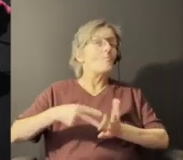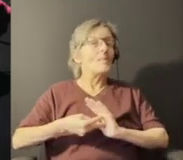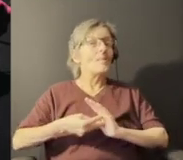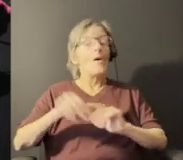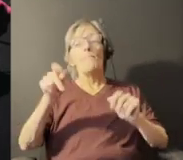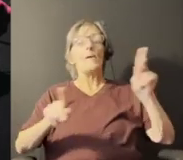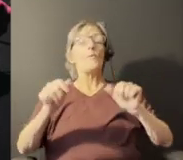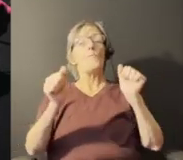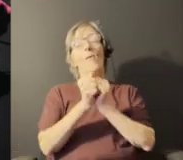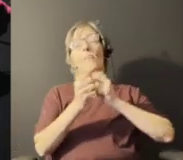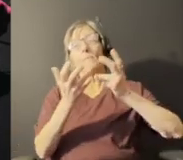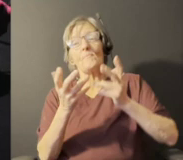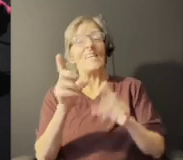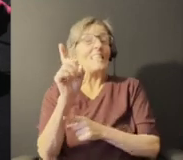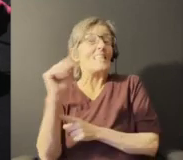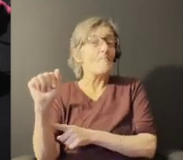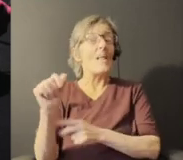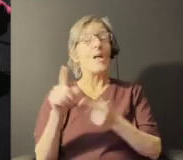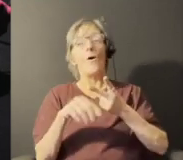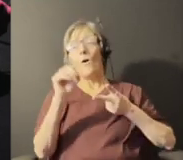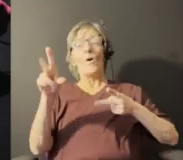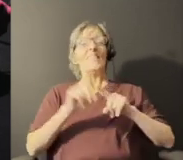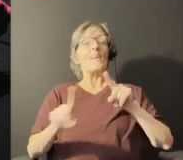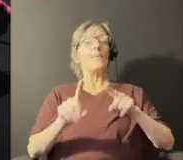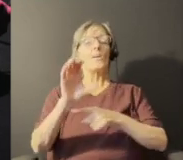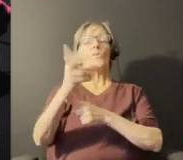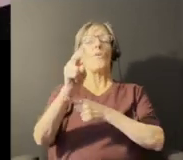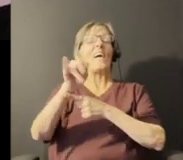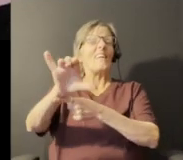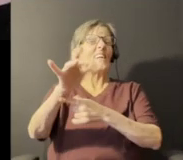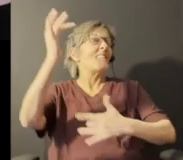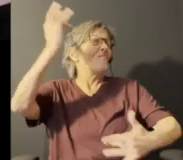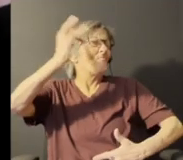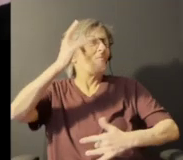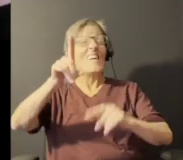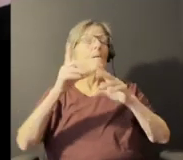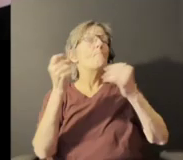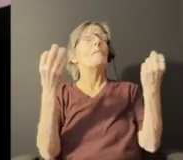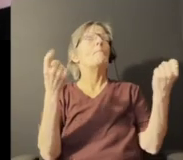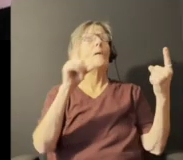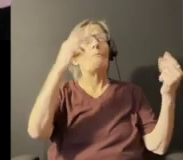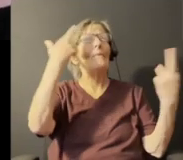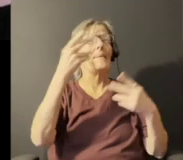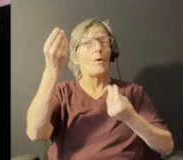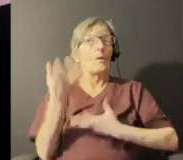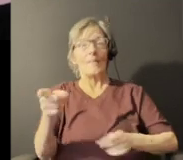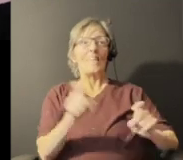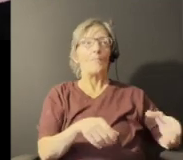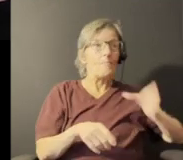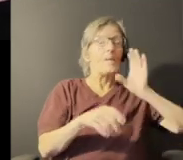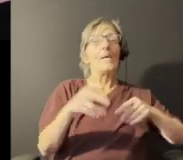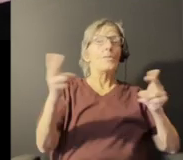for people with disabilities or different chronic illnesses or many reasons that people are told